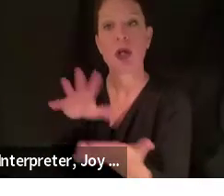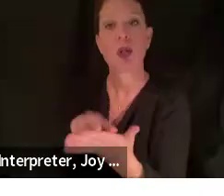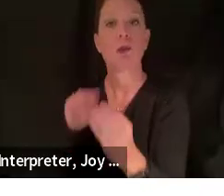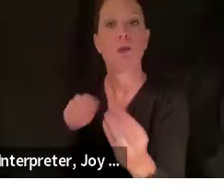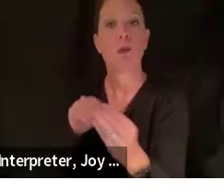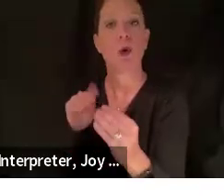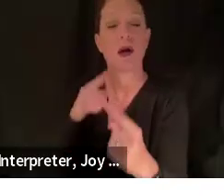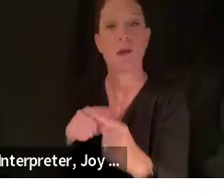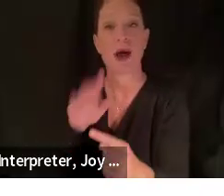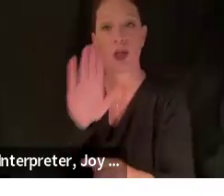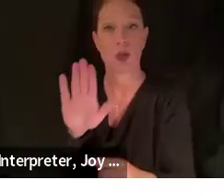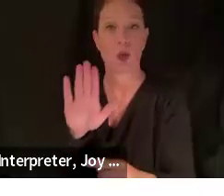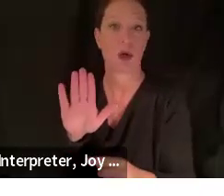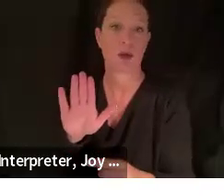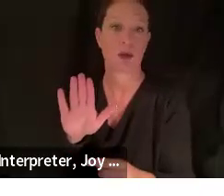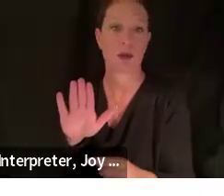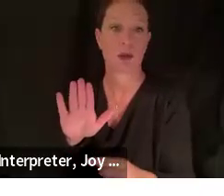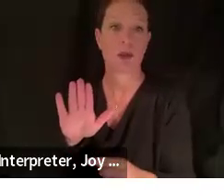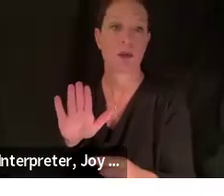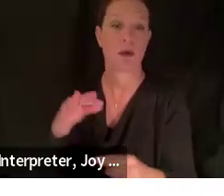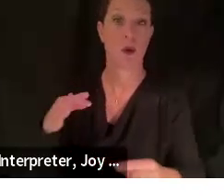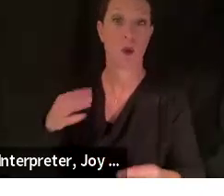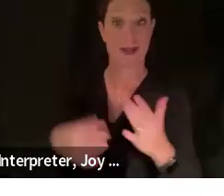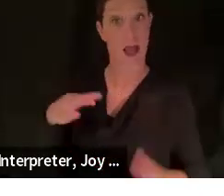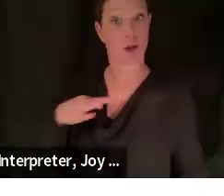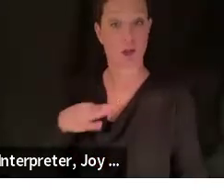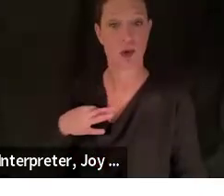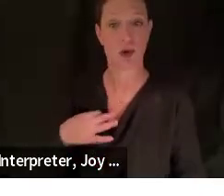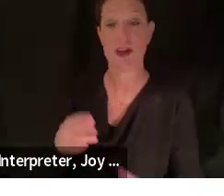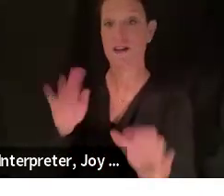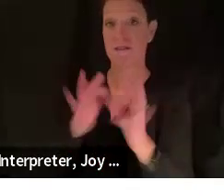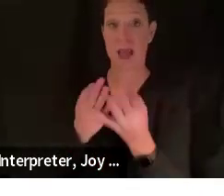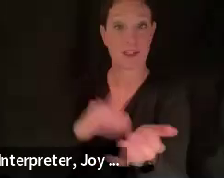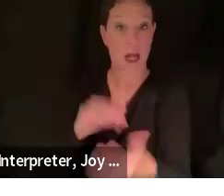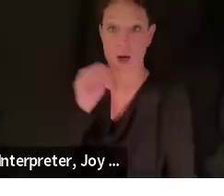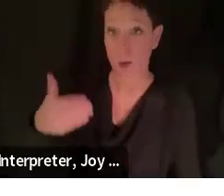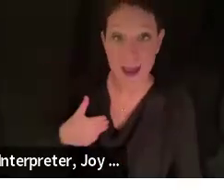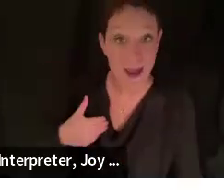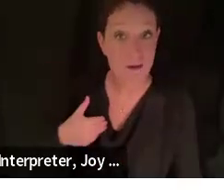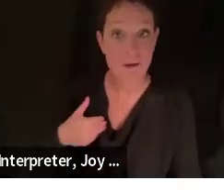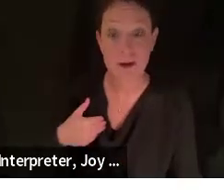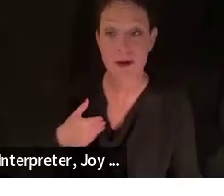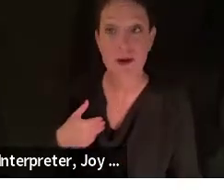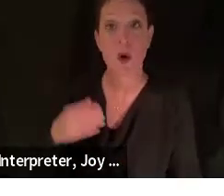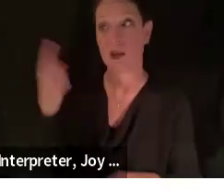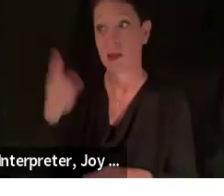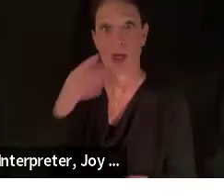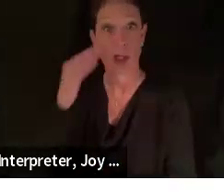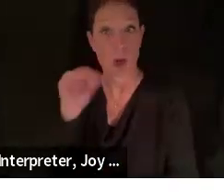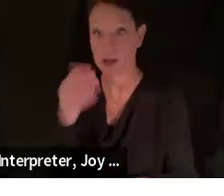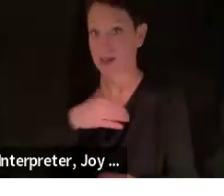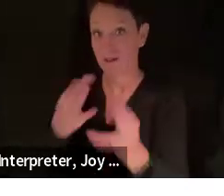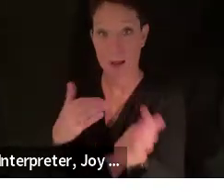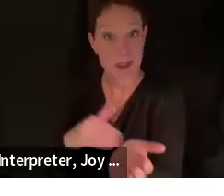your seasonal vaccine eligibility. And if you don't have a primary care provider or someone in your life doesn't, then